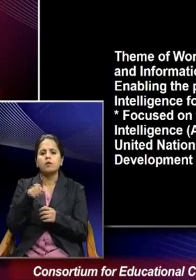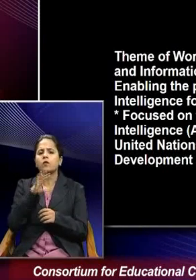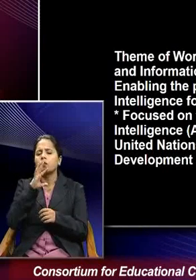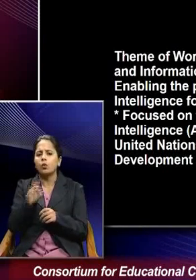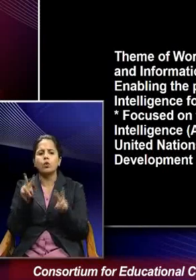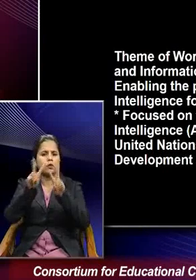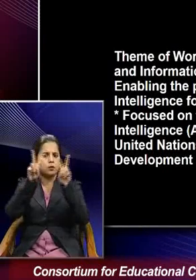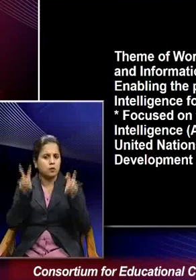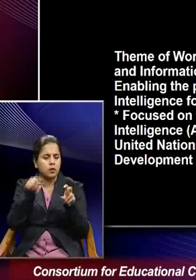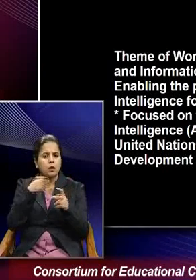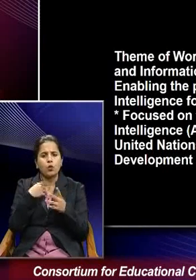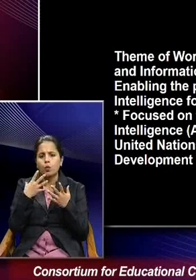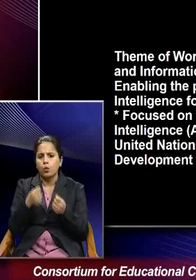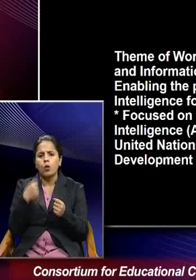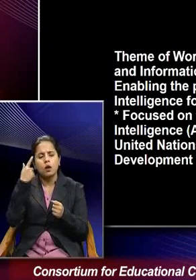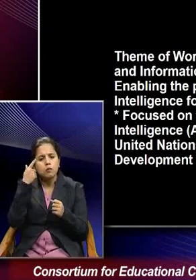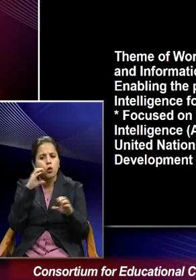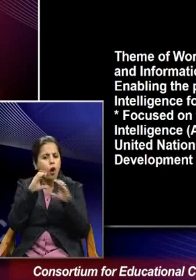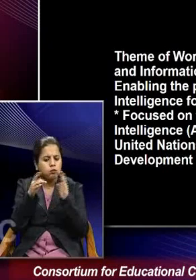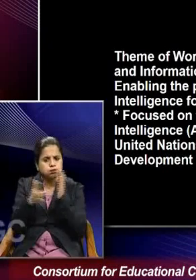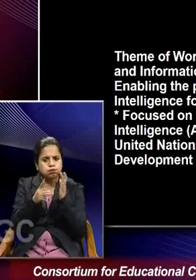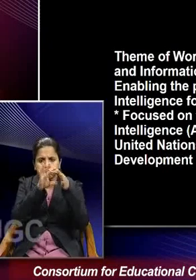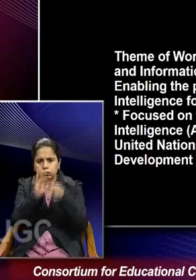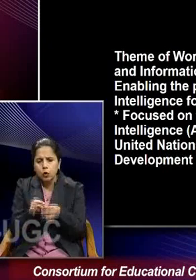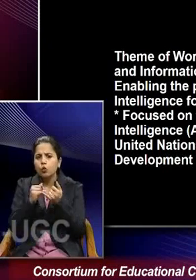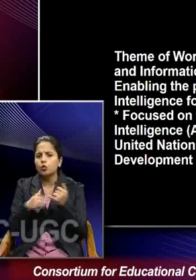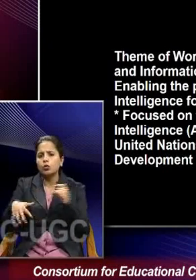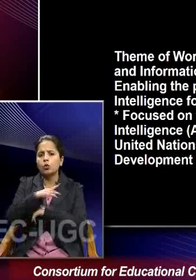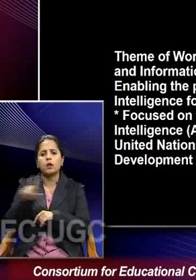the World Telecommunication and Information Society Day in